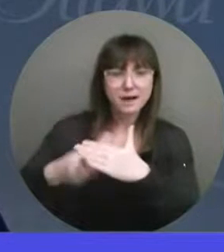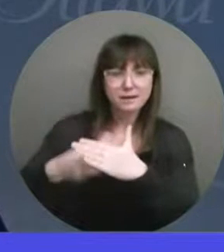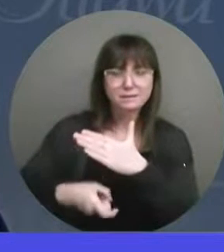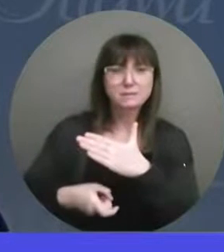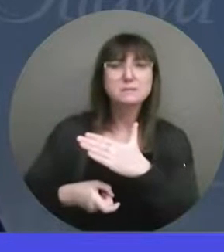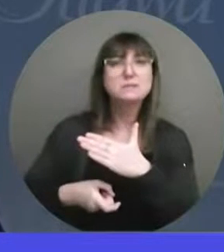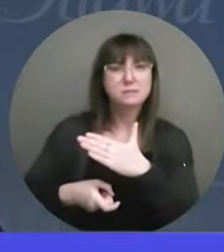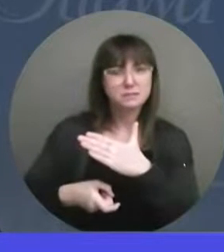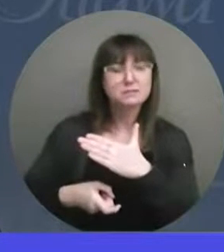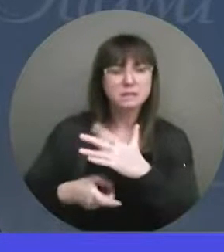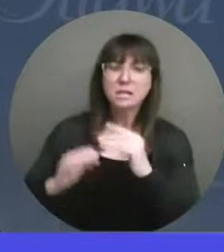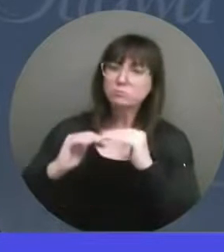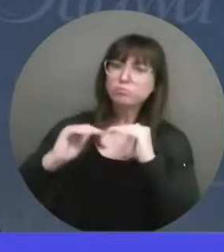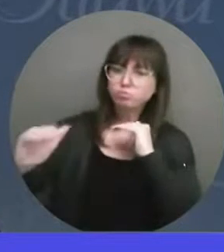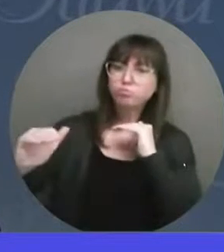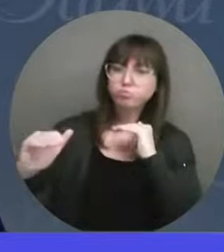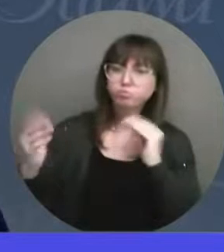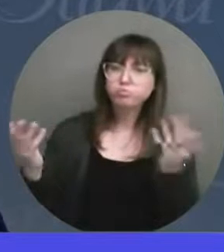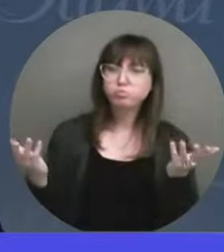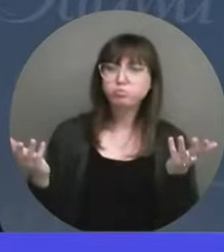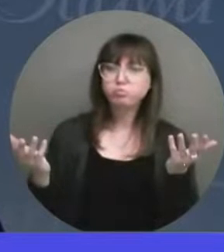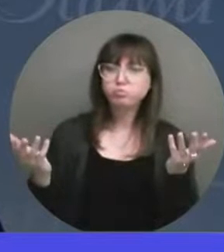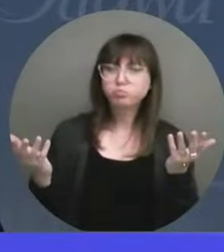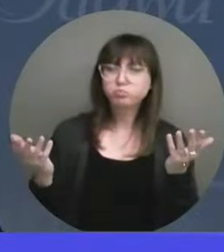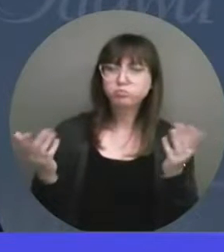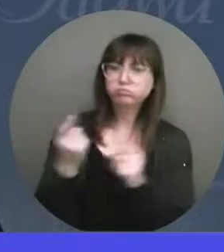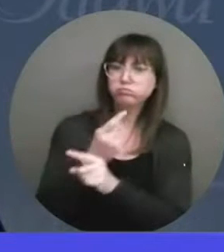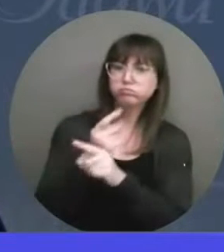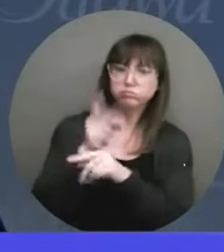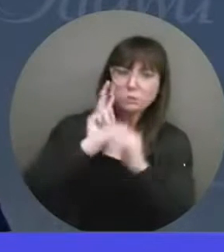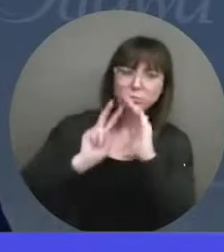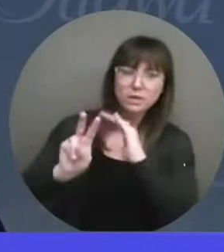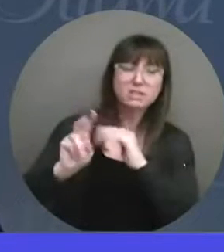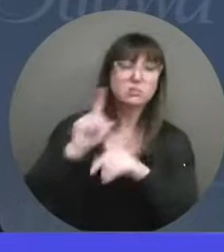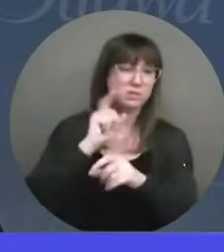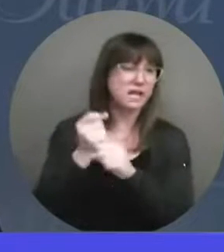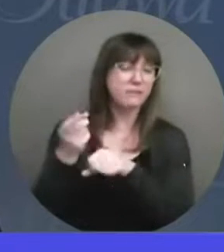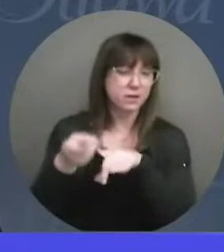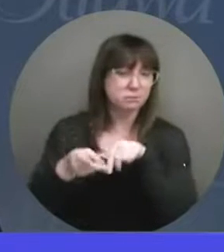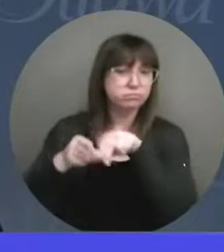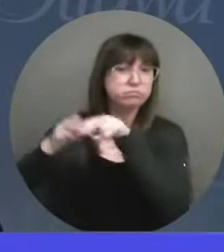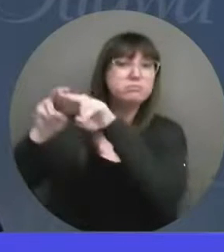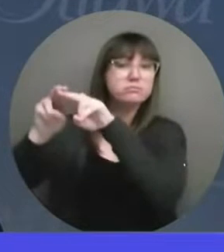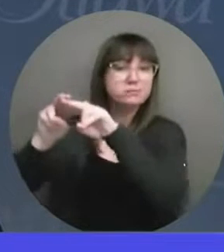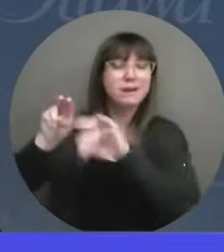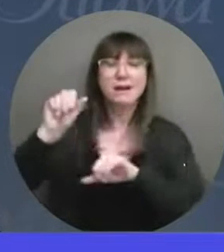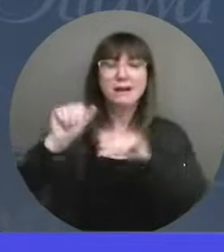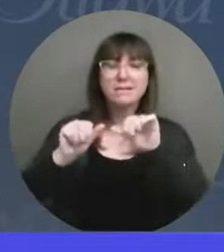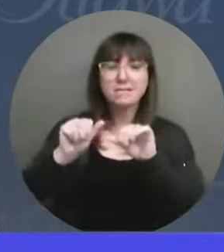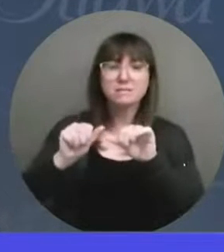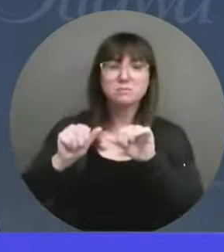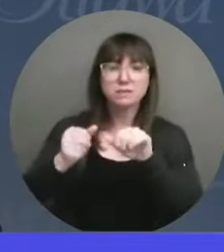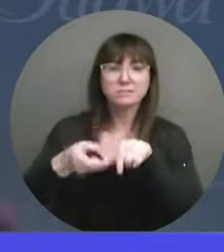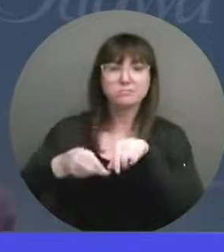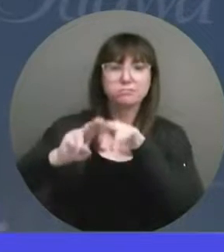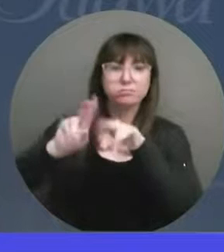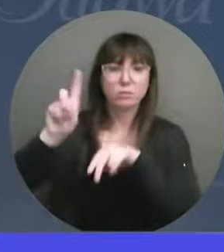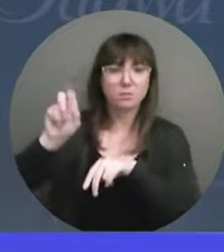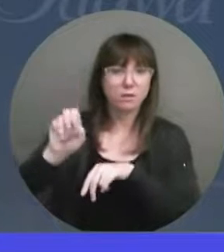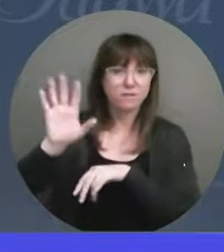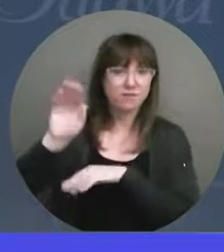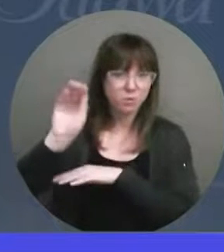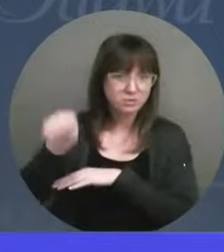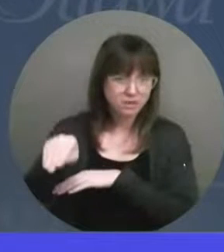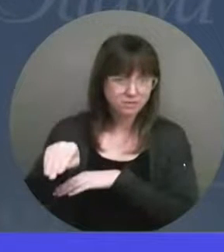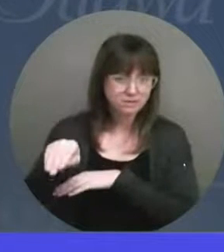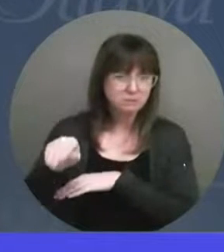relatively stable number, and in fact it goes up every year. Our assessment growth is estimated to go up 1.5%. We were a little uncertain